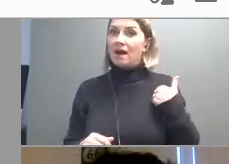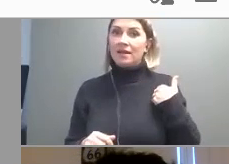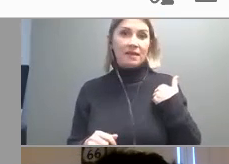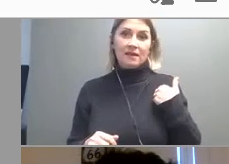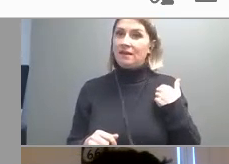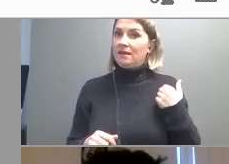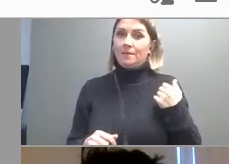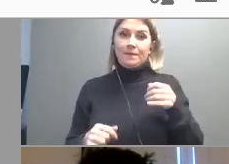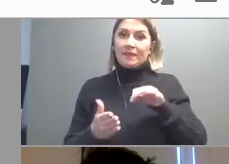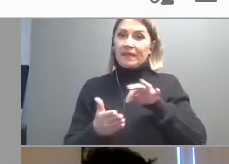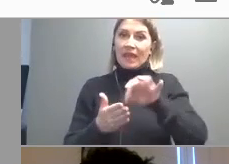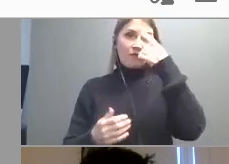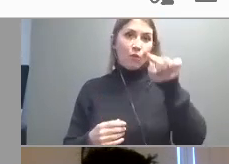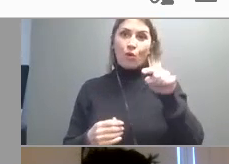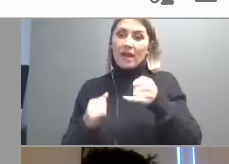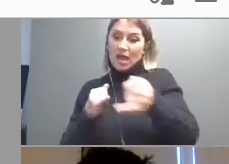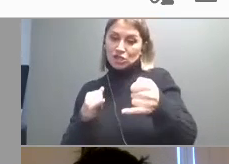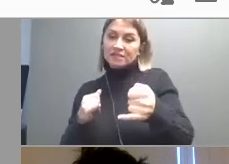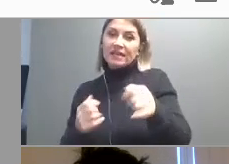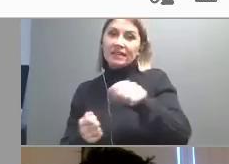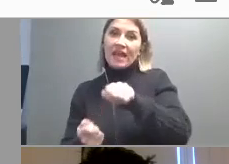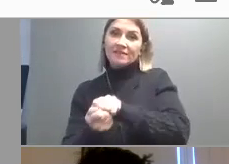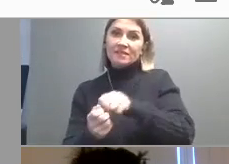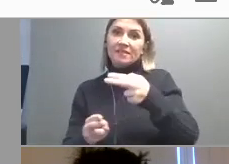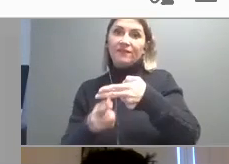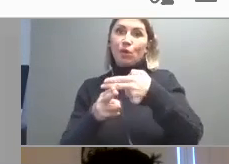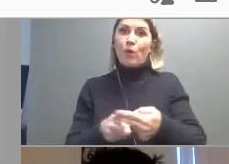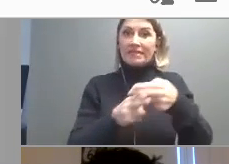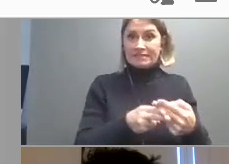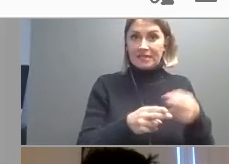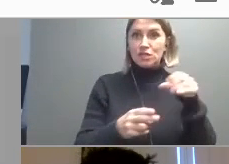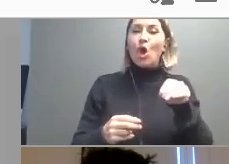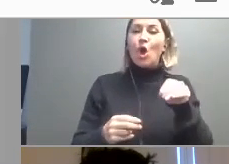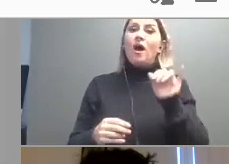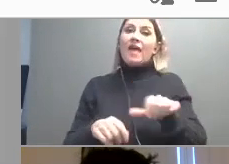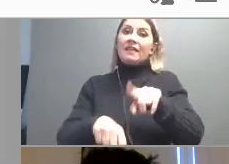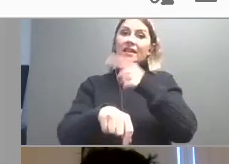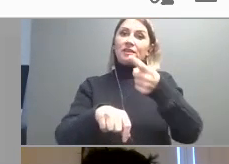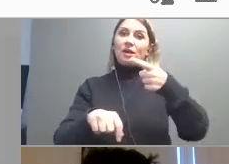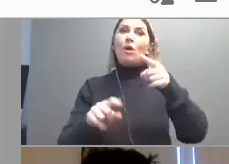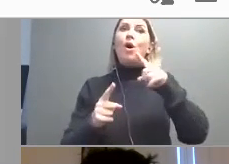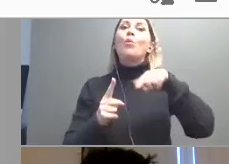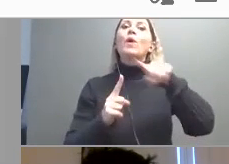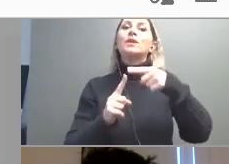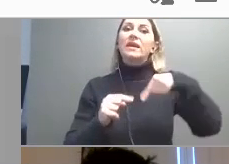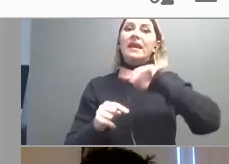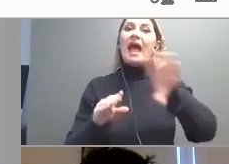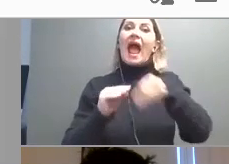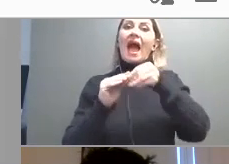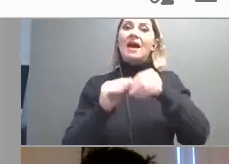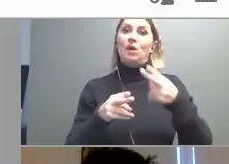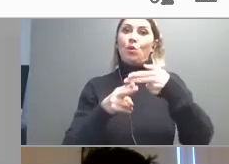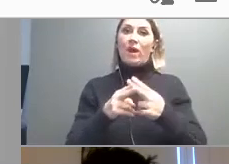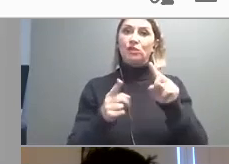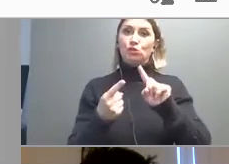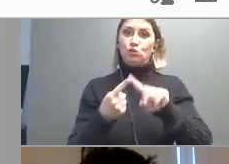for edges that can have certain weights. And the moment we add weights to our graphs,